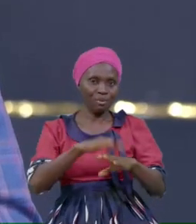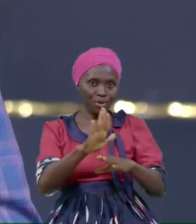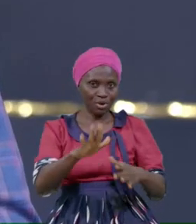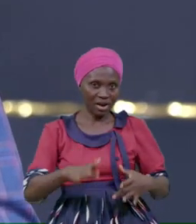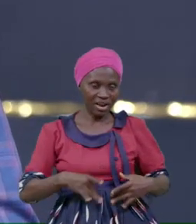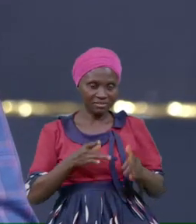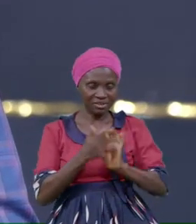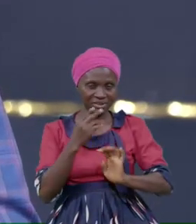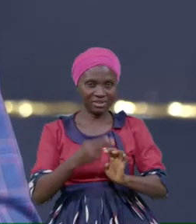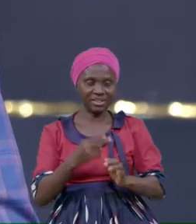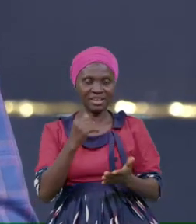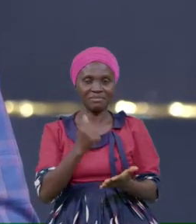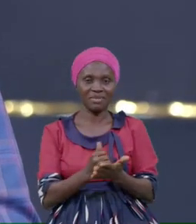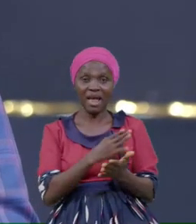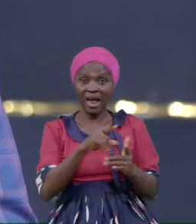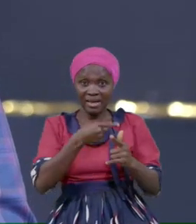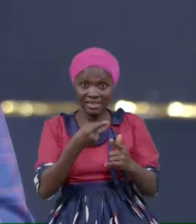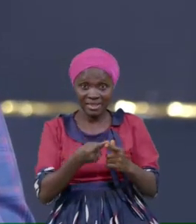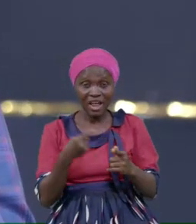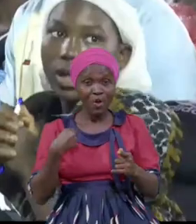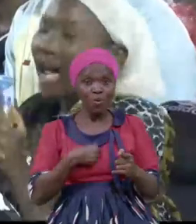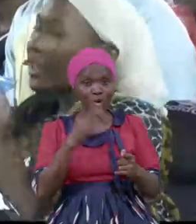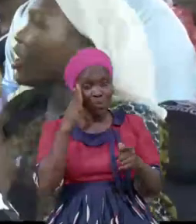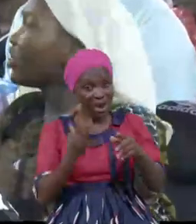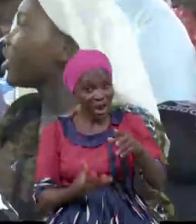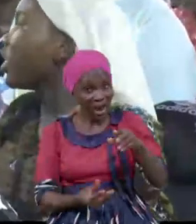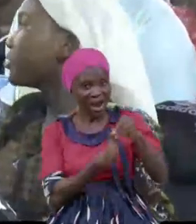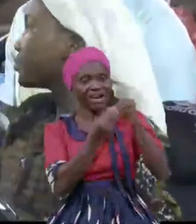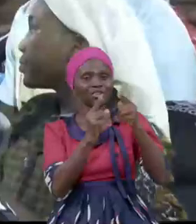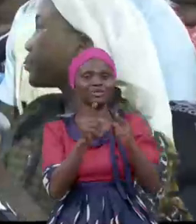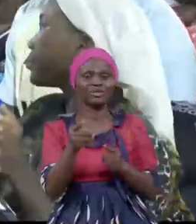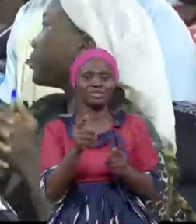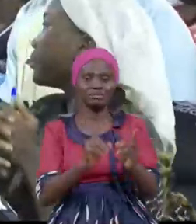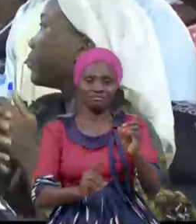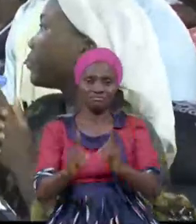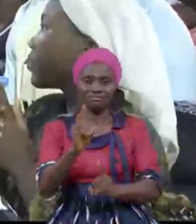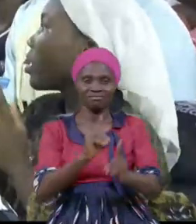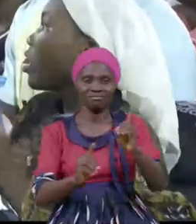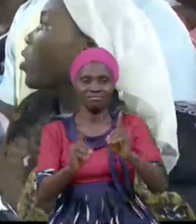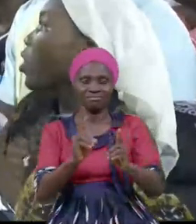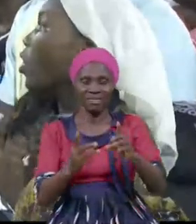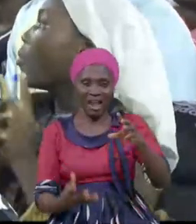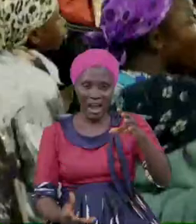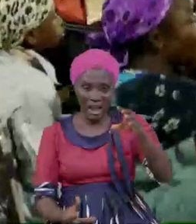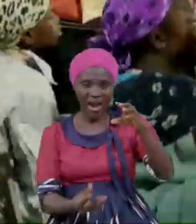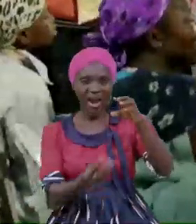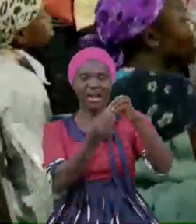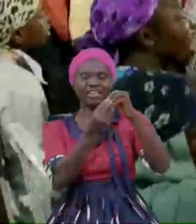it. Somebody shout addition. Shout multiplication